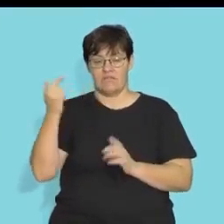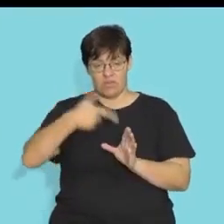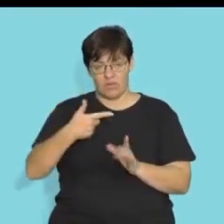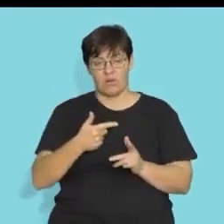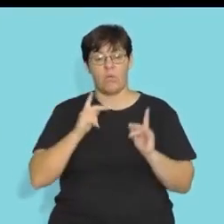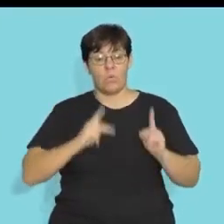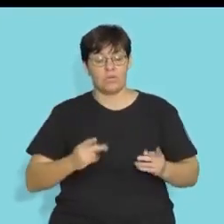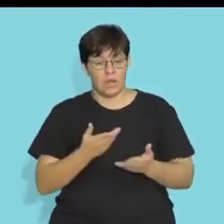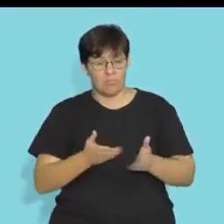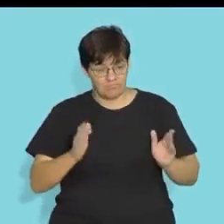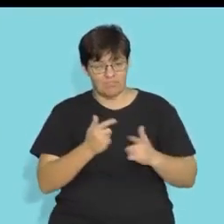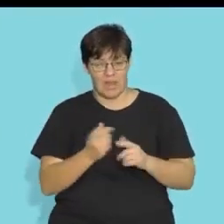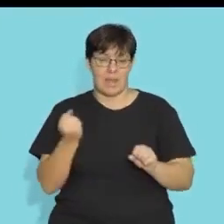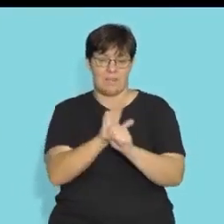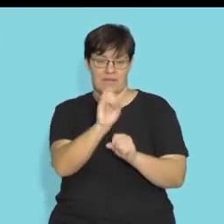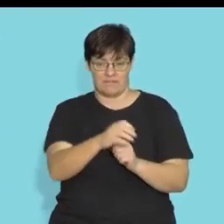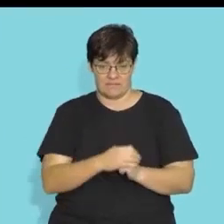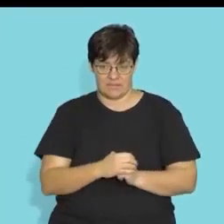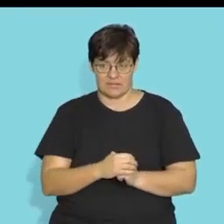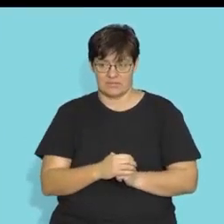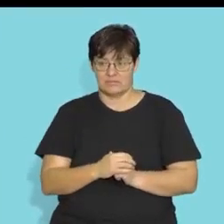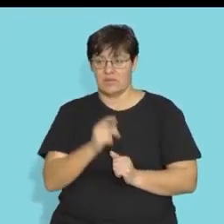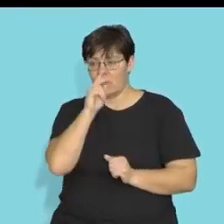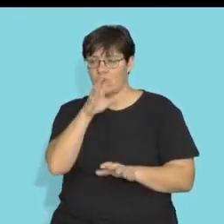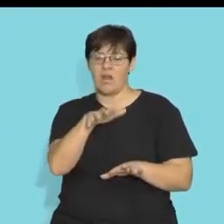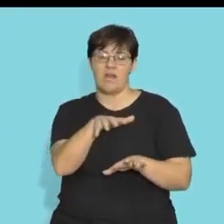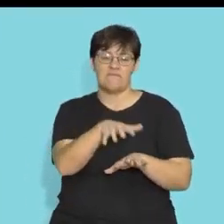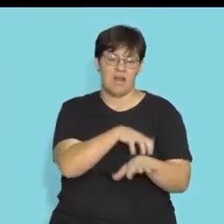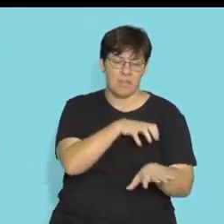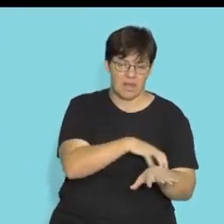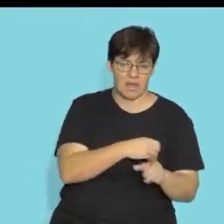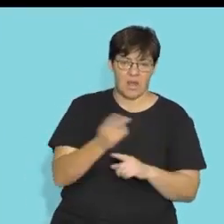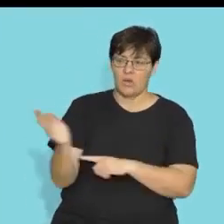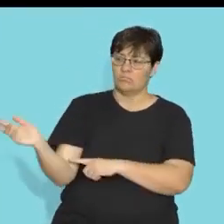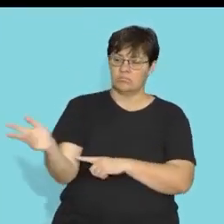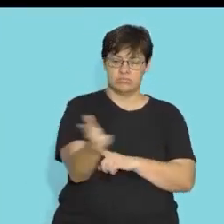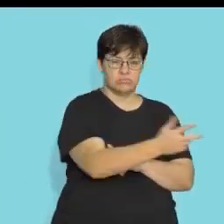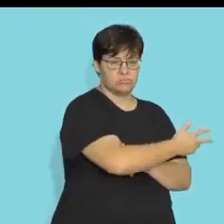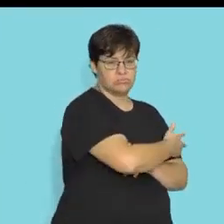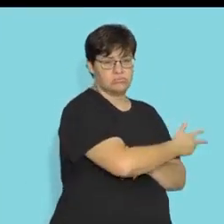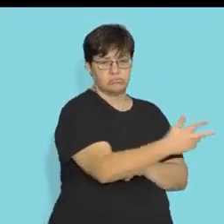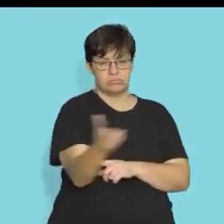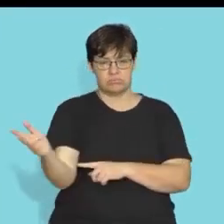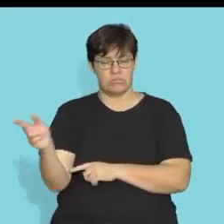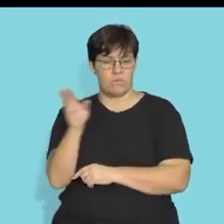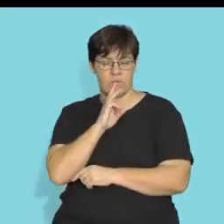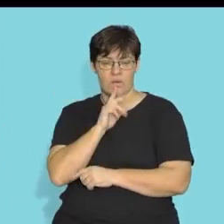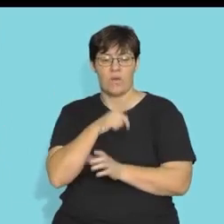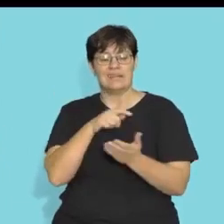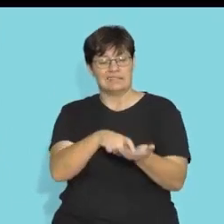amounts of impact on our water bodies. So if we look at farming practices that carry out